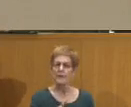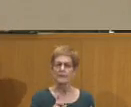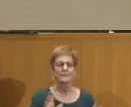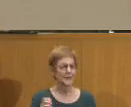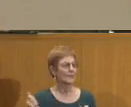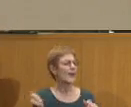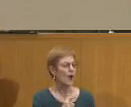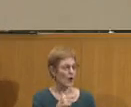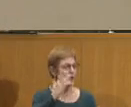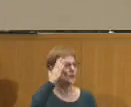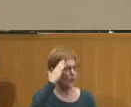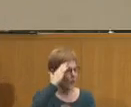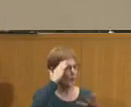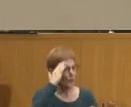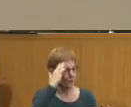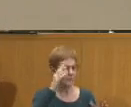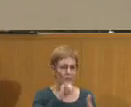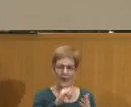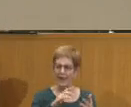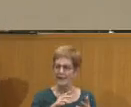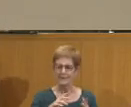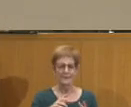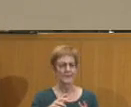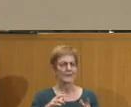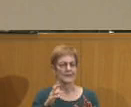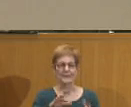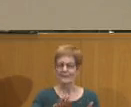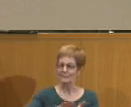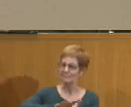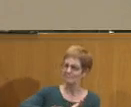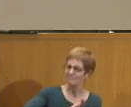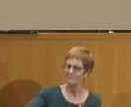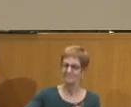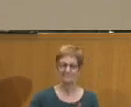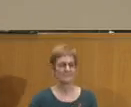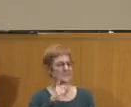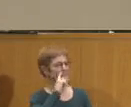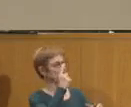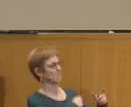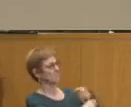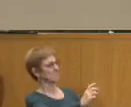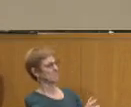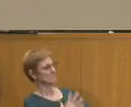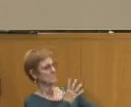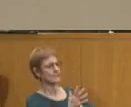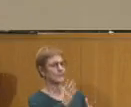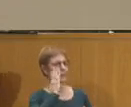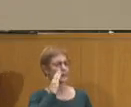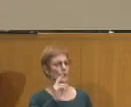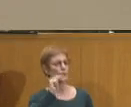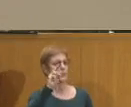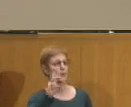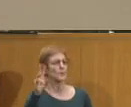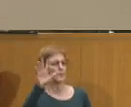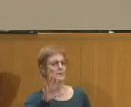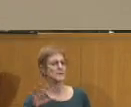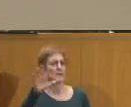Kiara and I have been married for 6 years, it'll be 7 years in May. When we started all this, we had 1 kid. We were pregnant with a second. Now we're pregnant with a third.